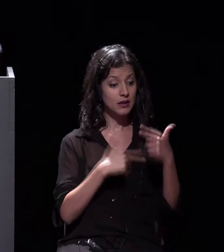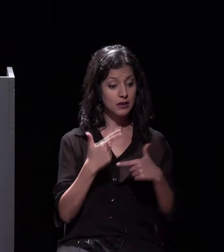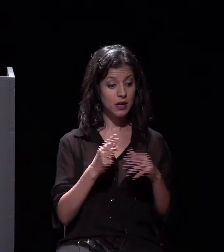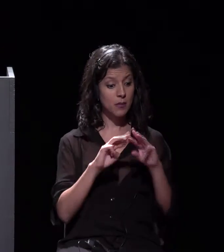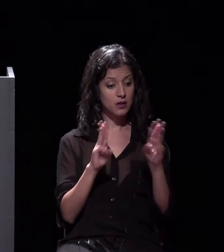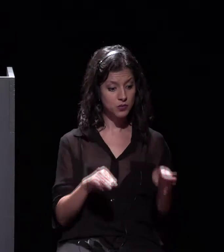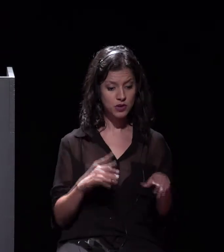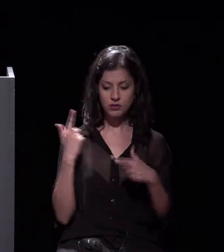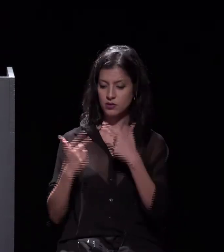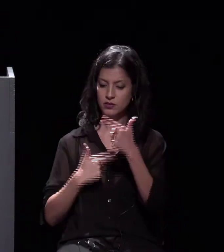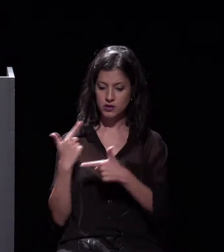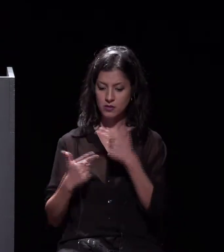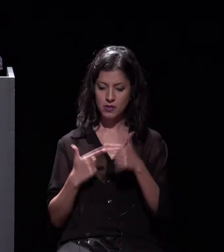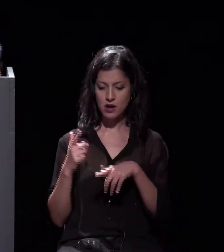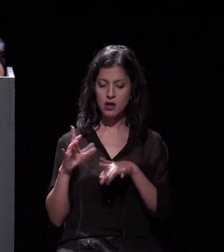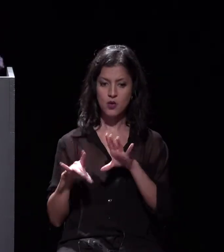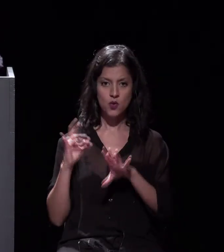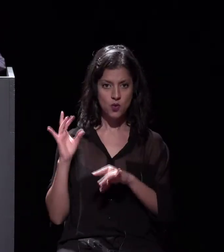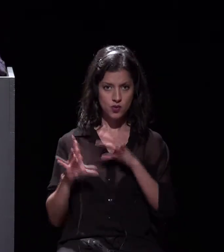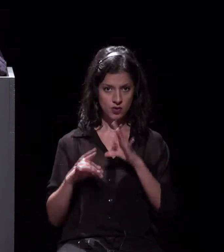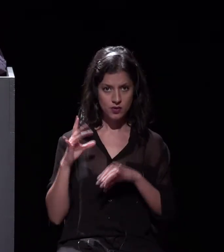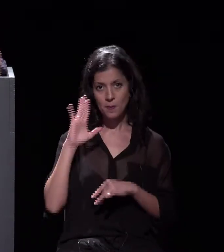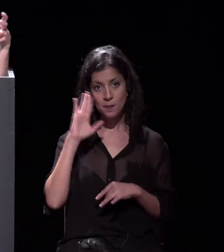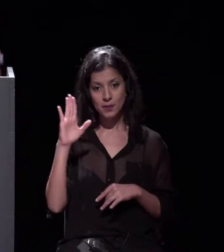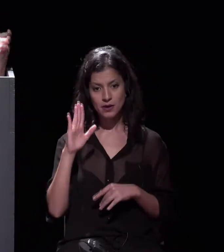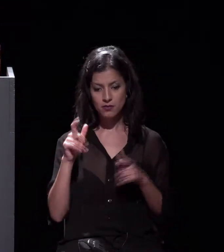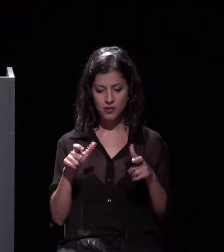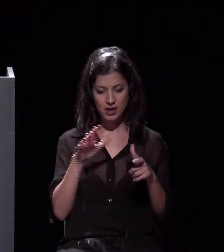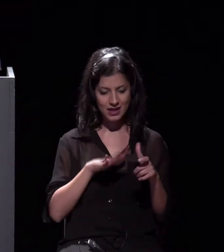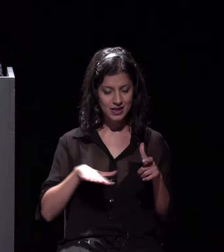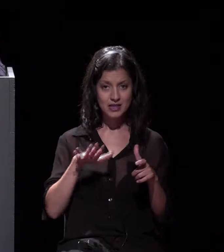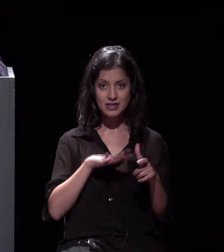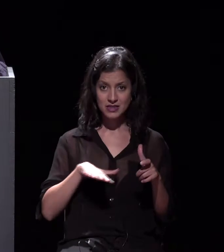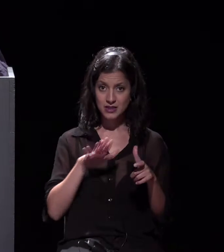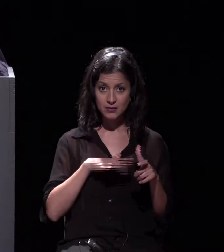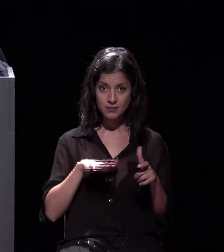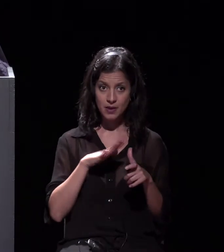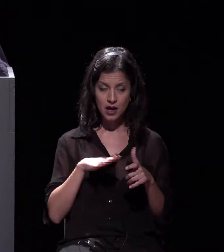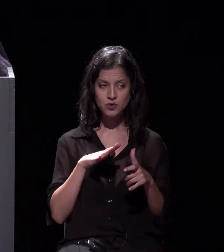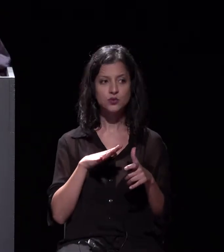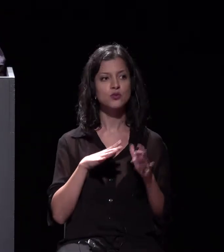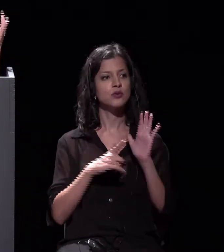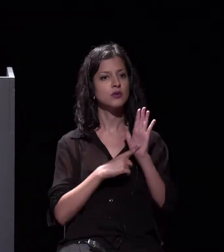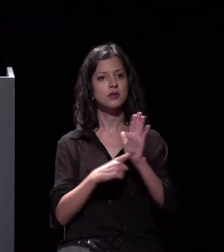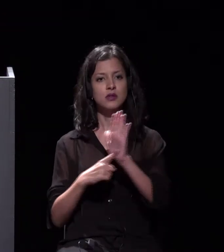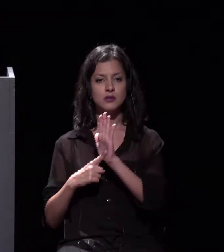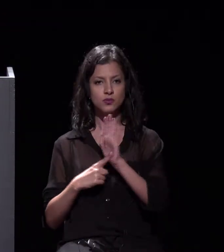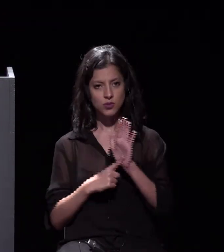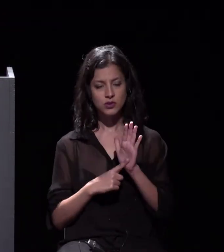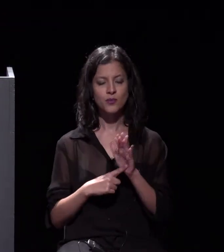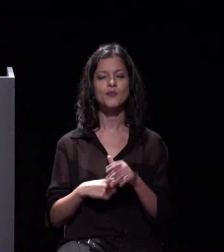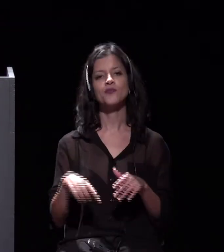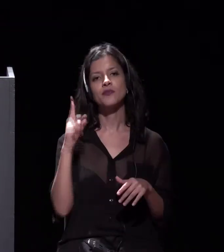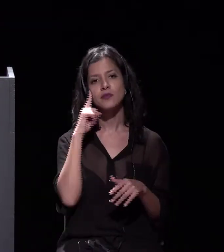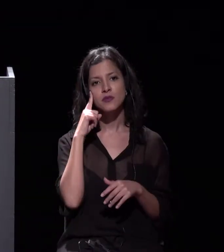exhibition space or within the collection space was completely refused. Museum work is about bringing the outside in. So they identify 4